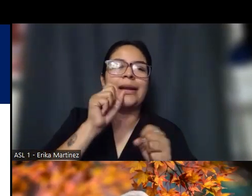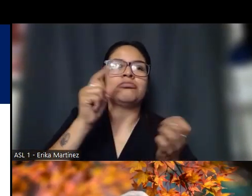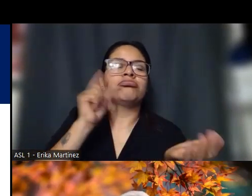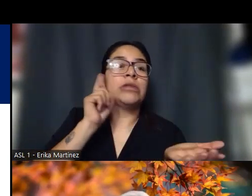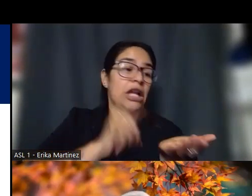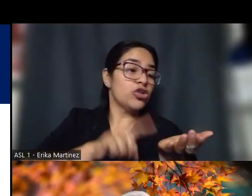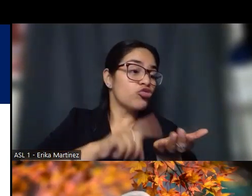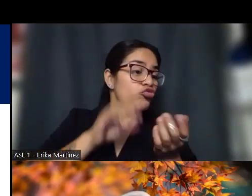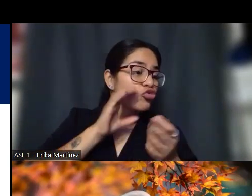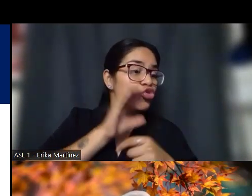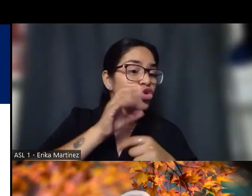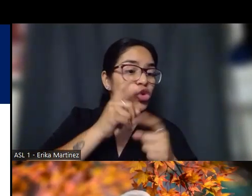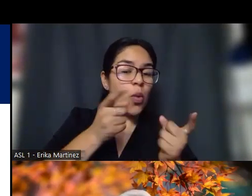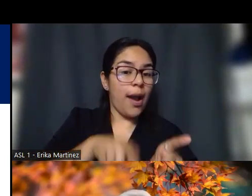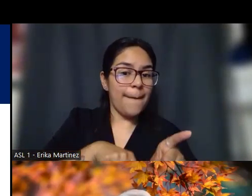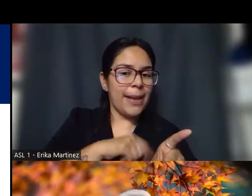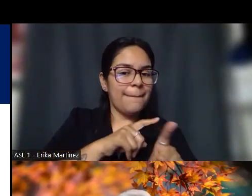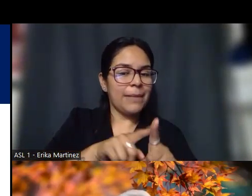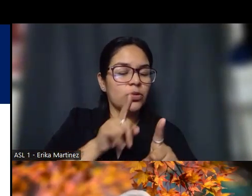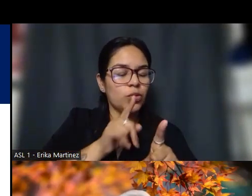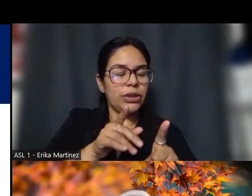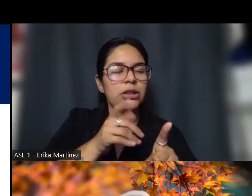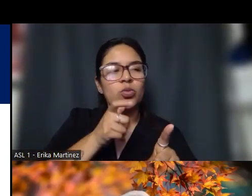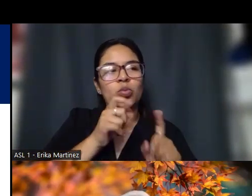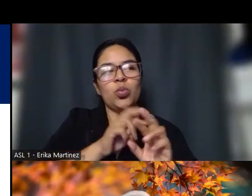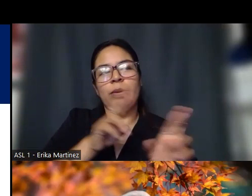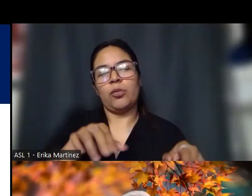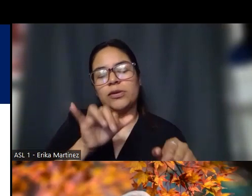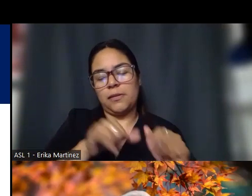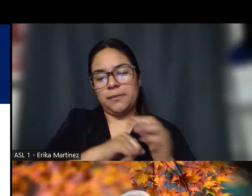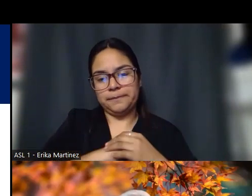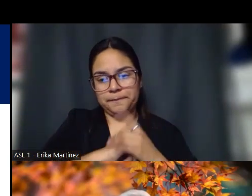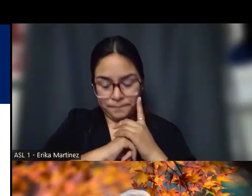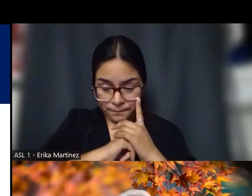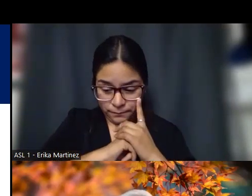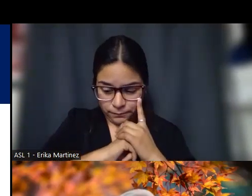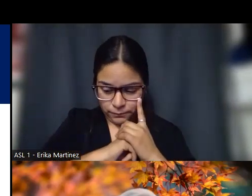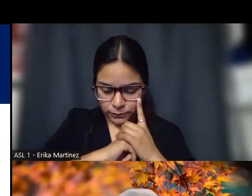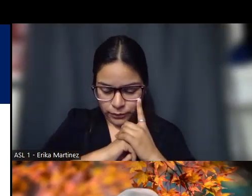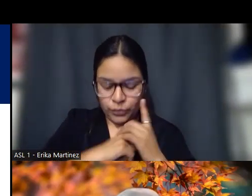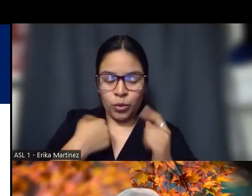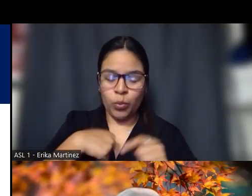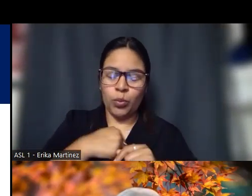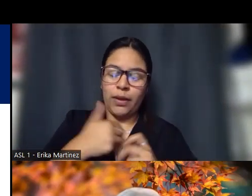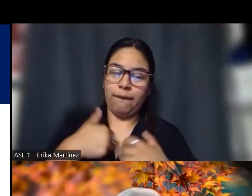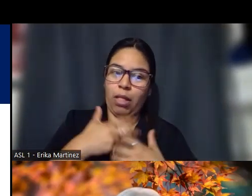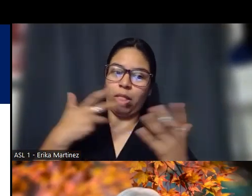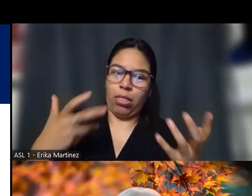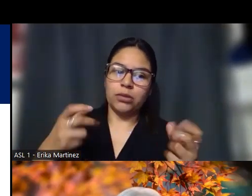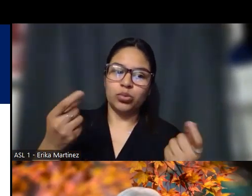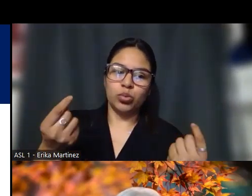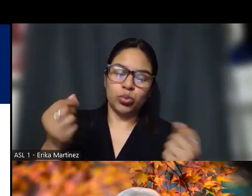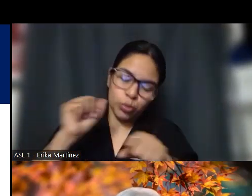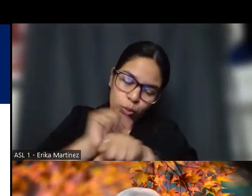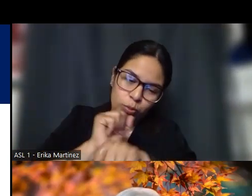those reports. Is within their jurisdiction. So we have a long way to go, but it begins